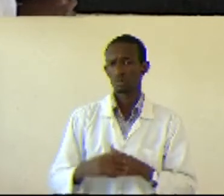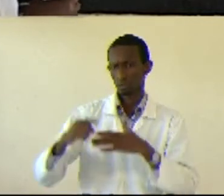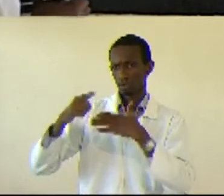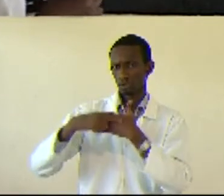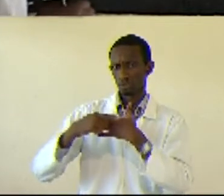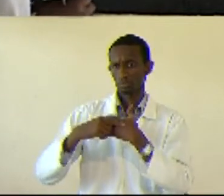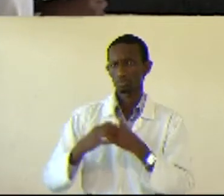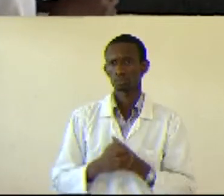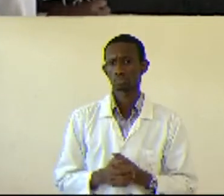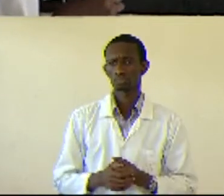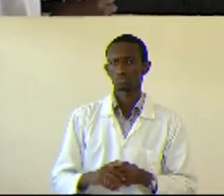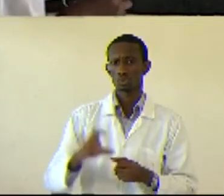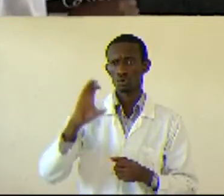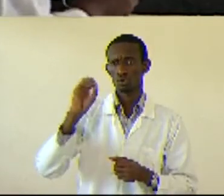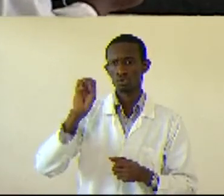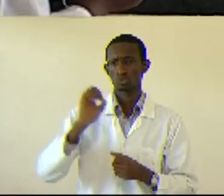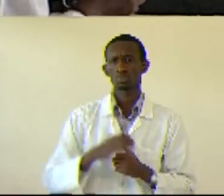negative cosec